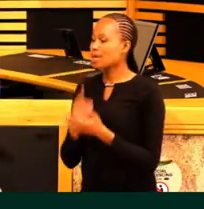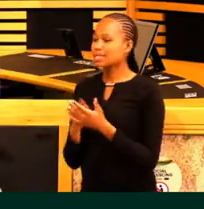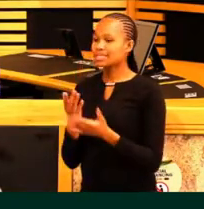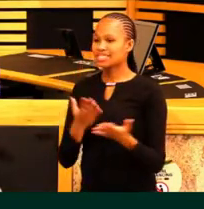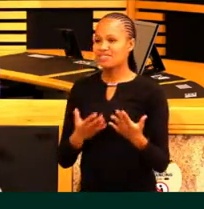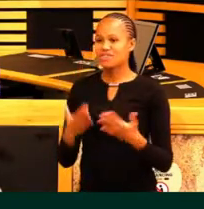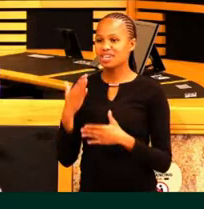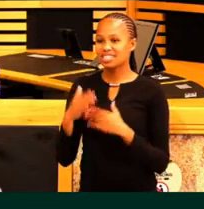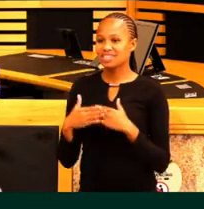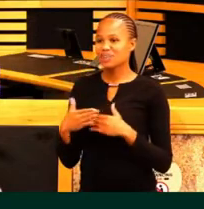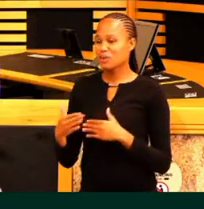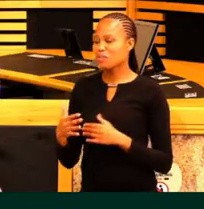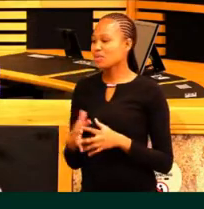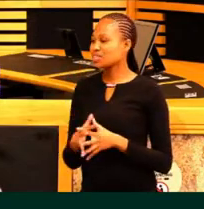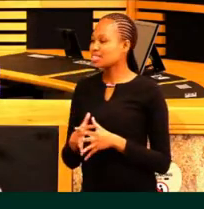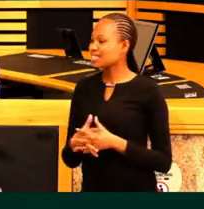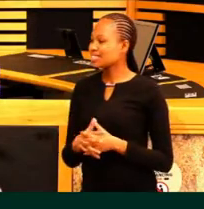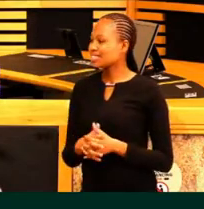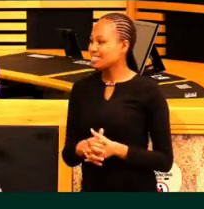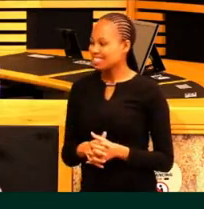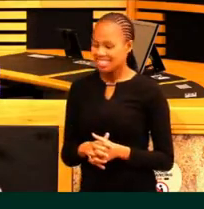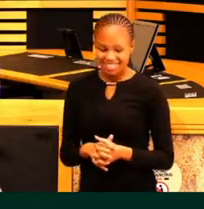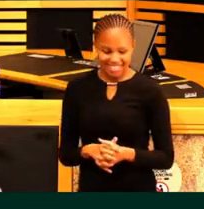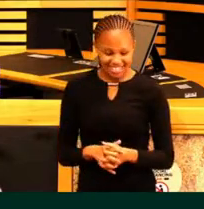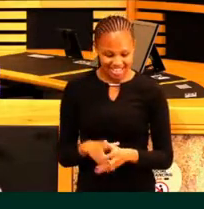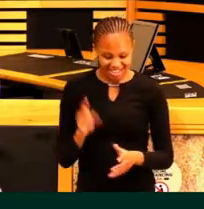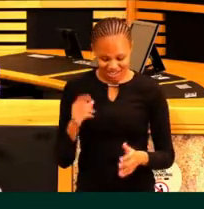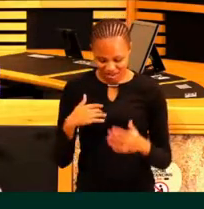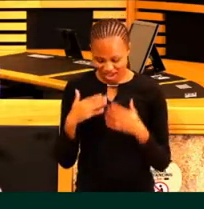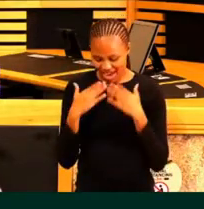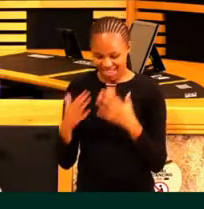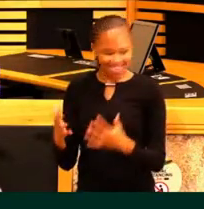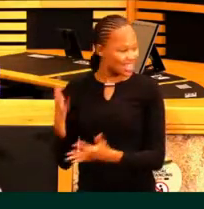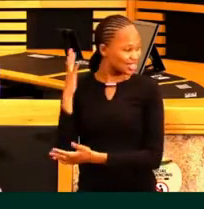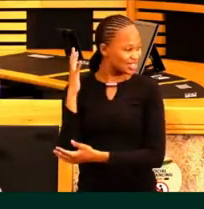blimp modular speaker